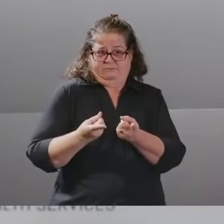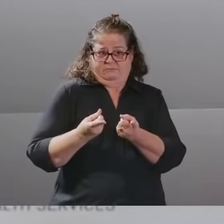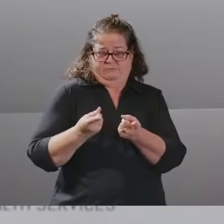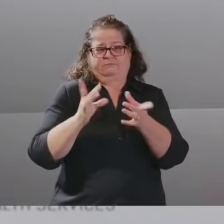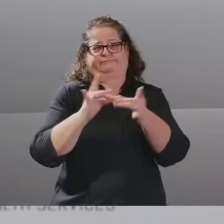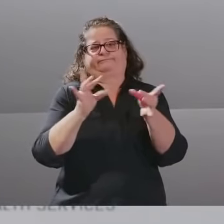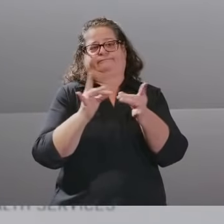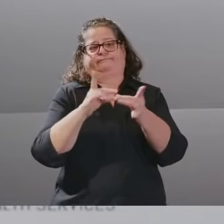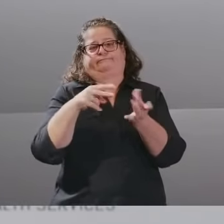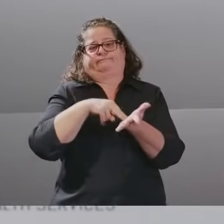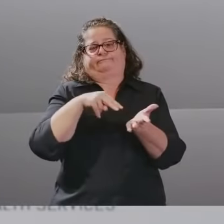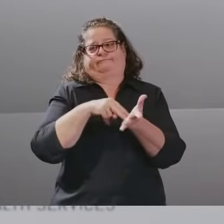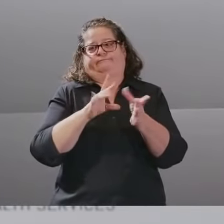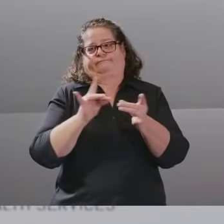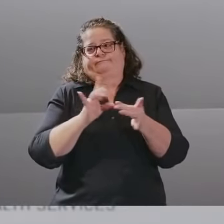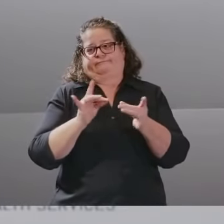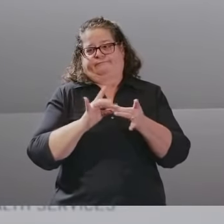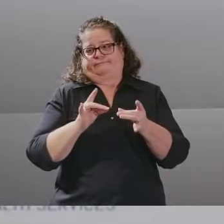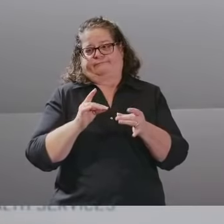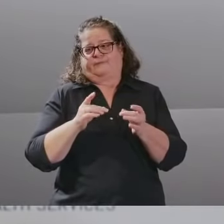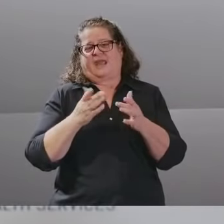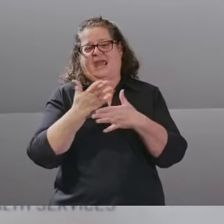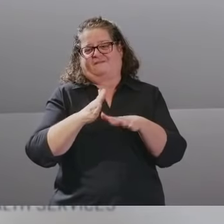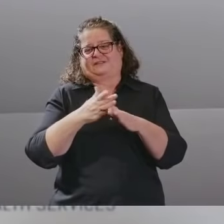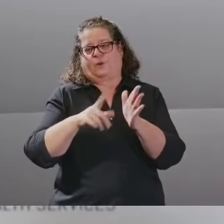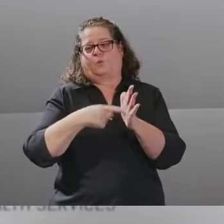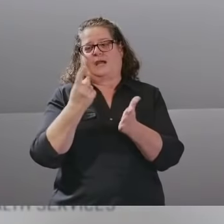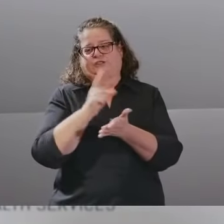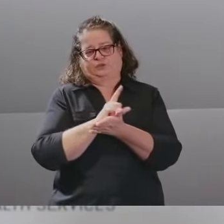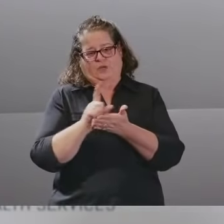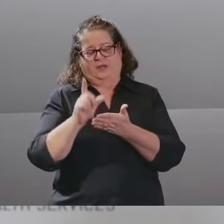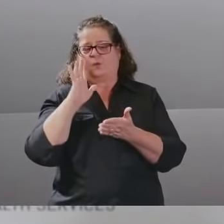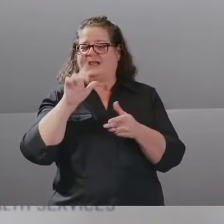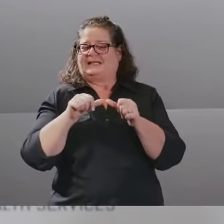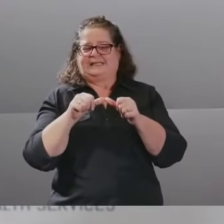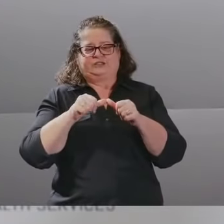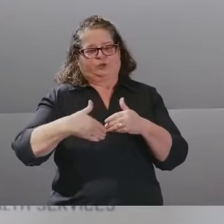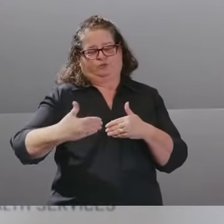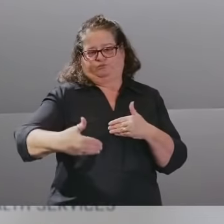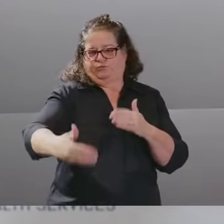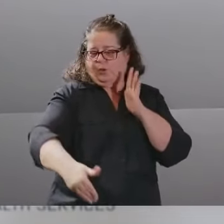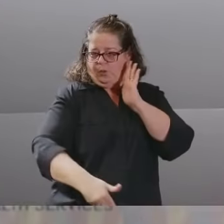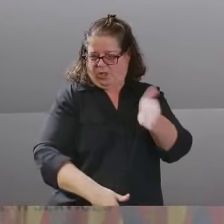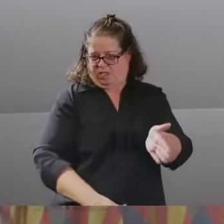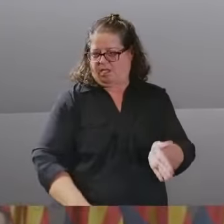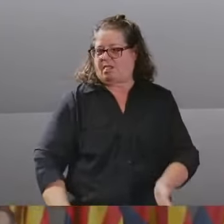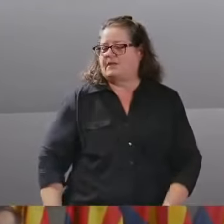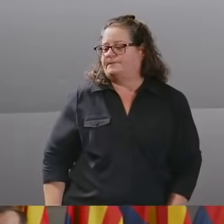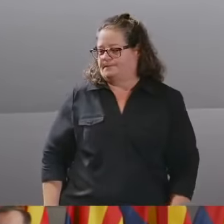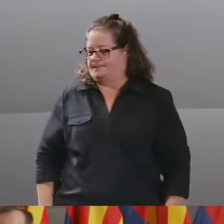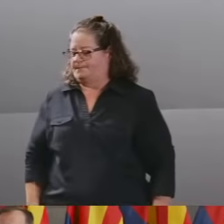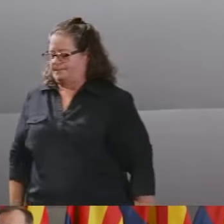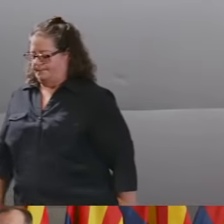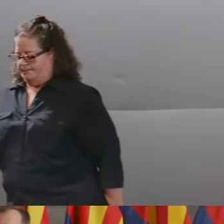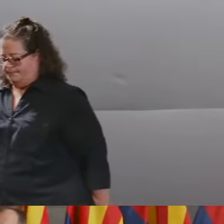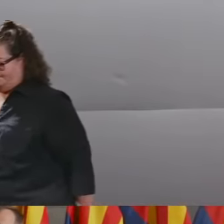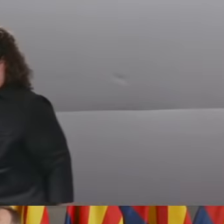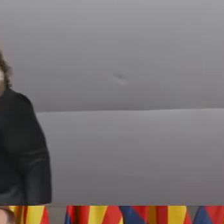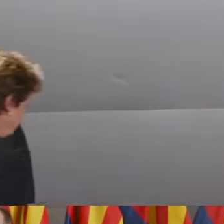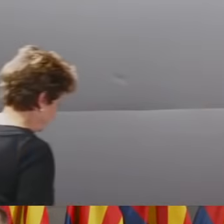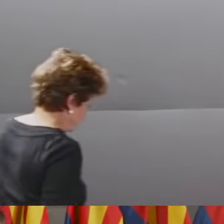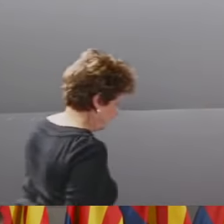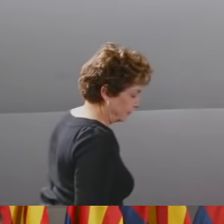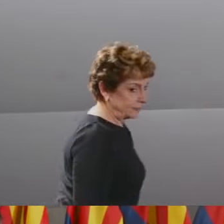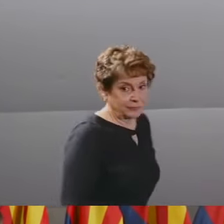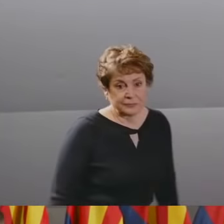to be in front of you. We're going to go to Zoom next. We're going to go to Peter Seymour from KTAR via Zoom. Peter, go ahead.